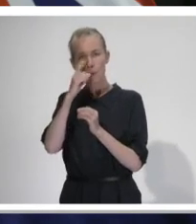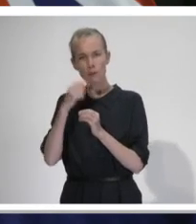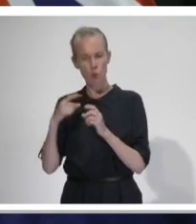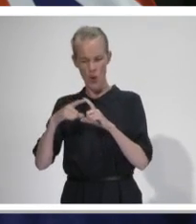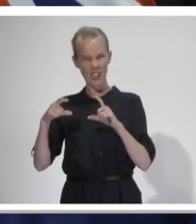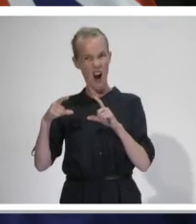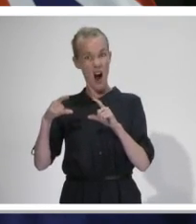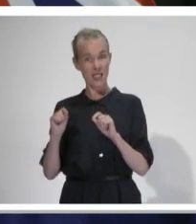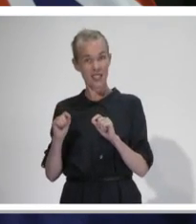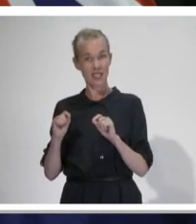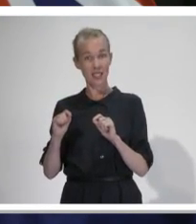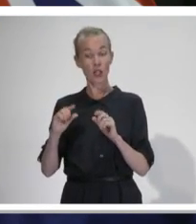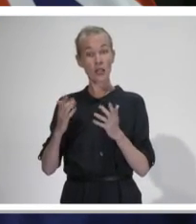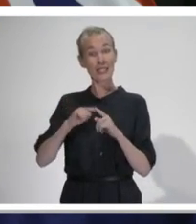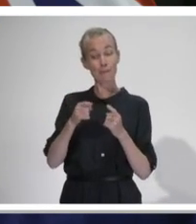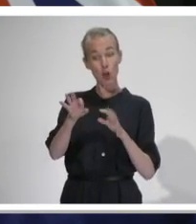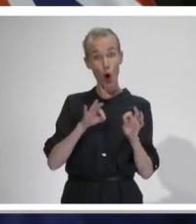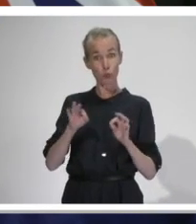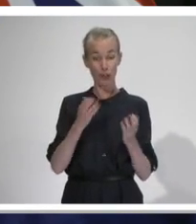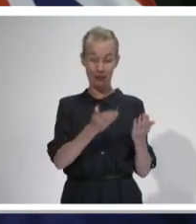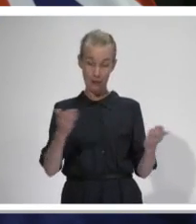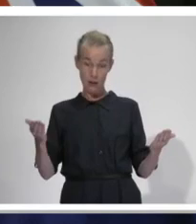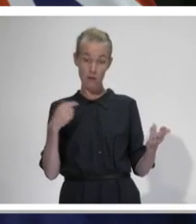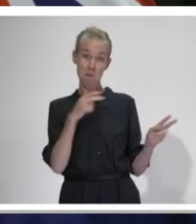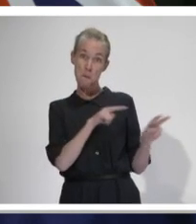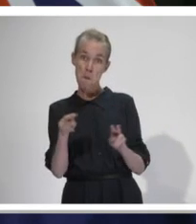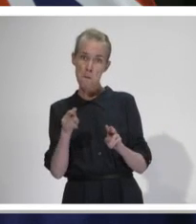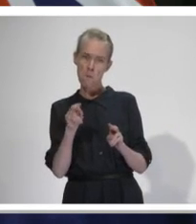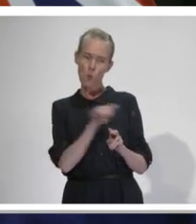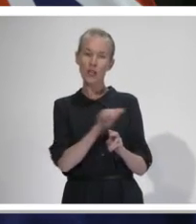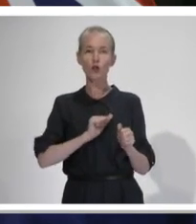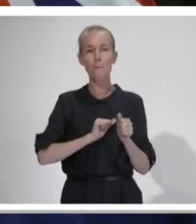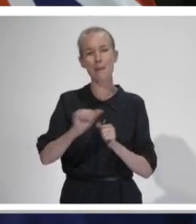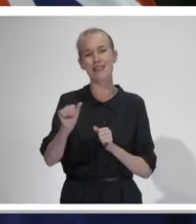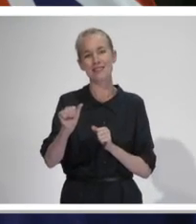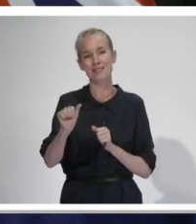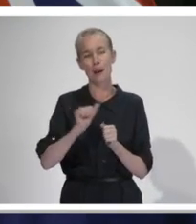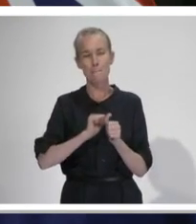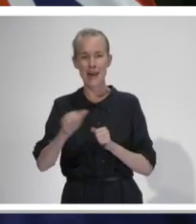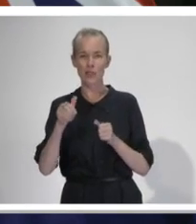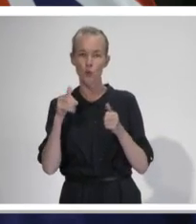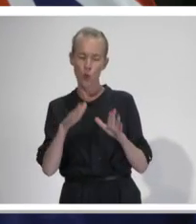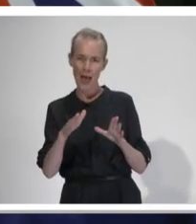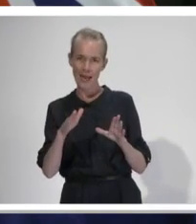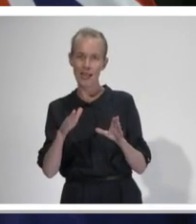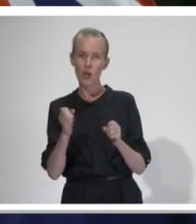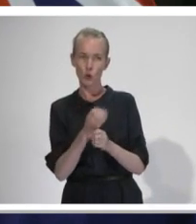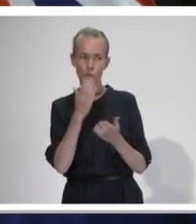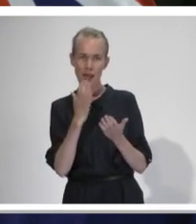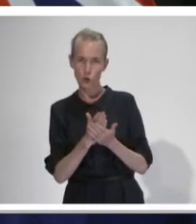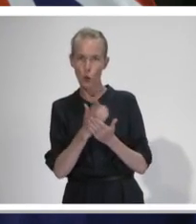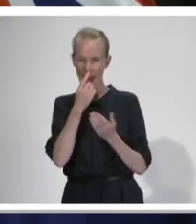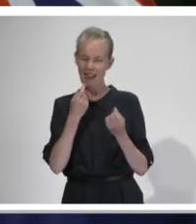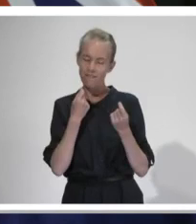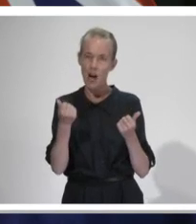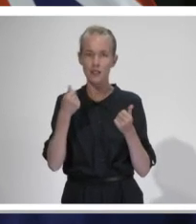We have to assess all of these as to whether or not they are the best way in order for us to get the maximum amount of contact tracing